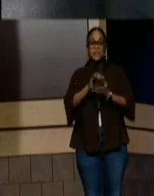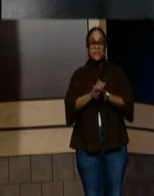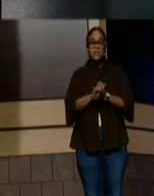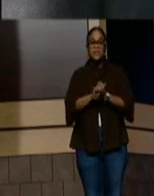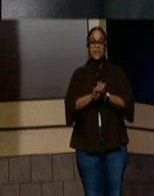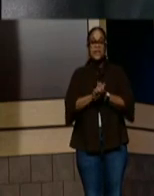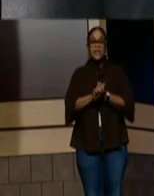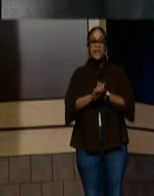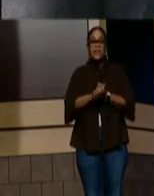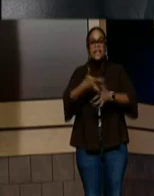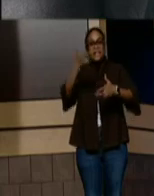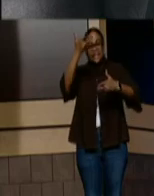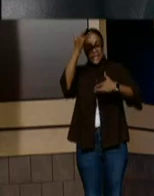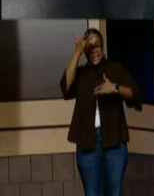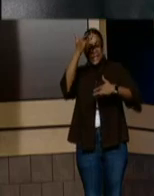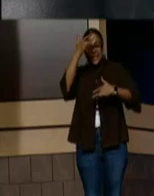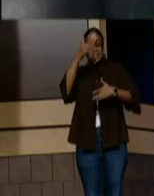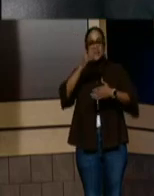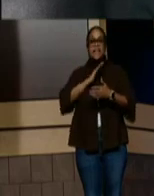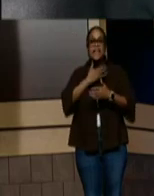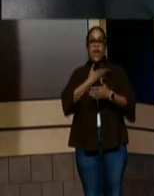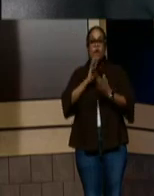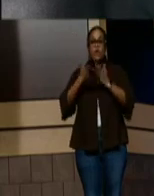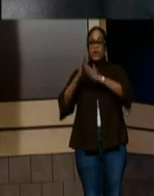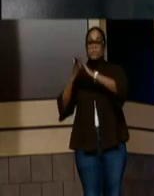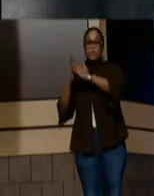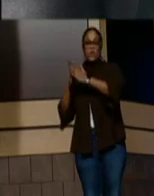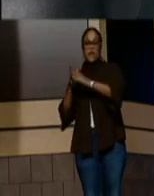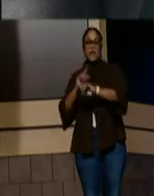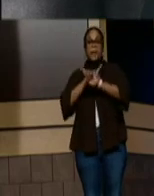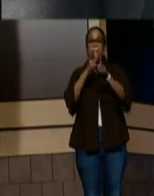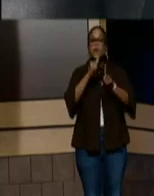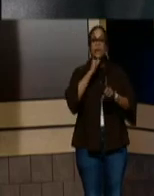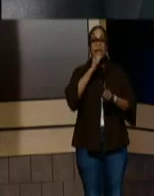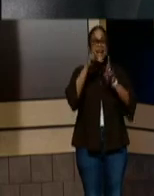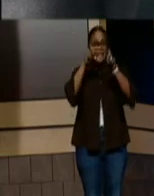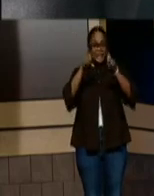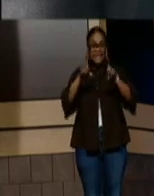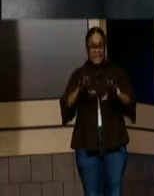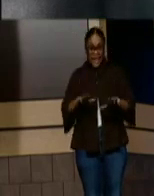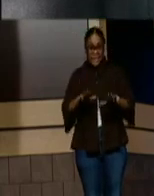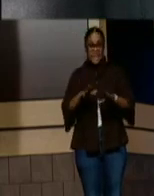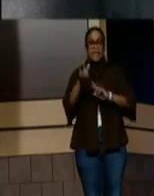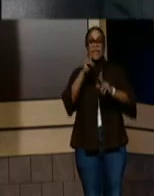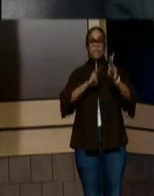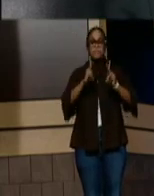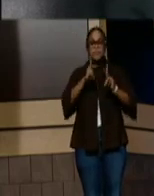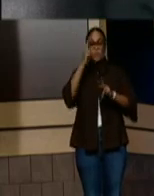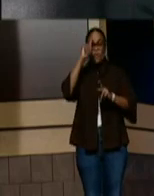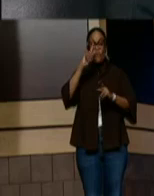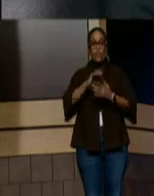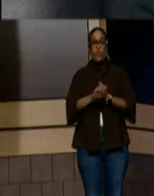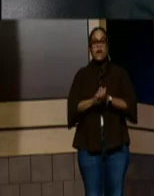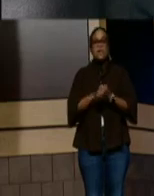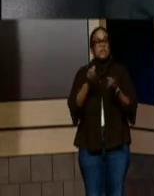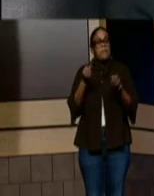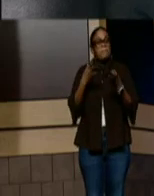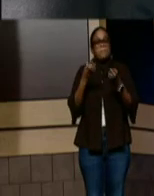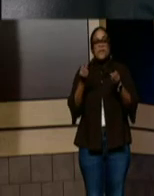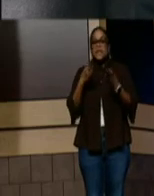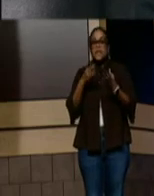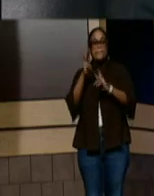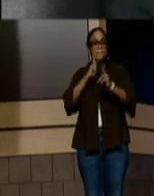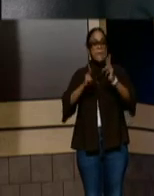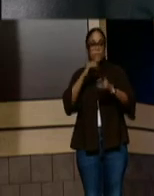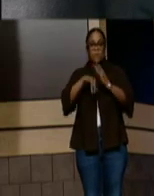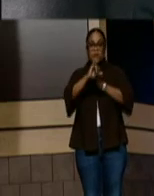that the virus is already in our community, but we have not tested everybody for it. So there are probably thousands in